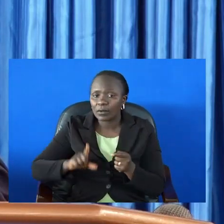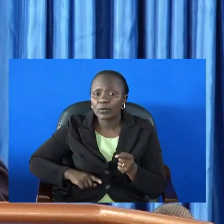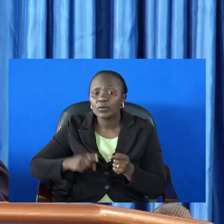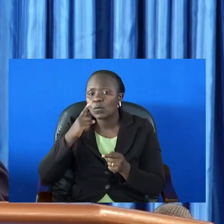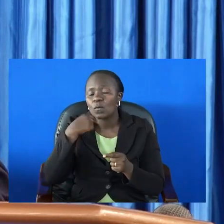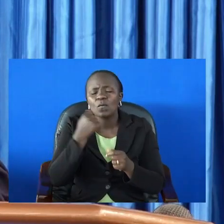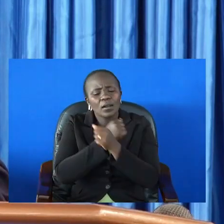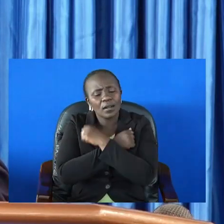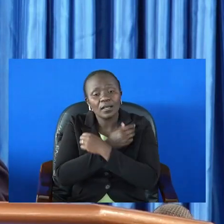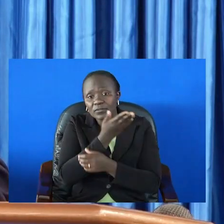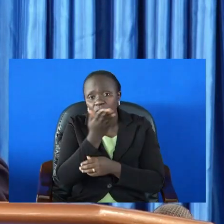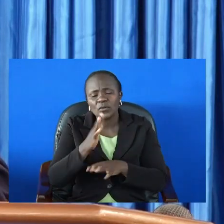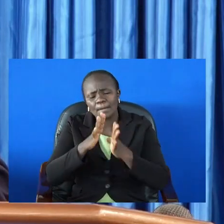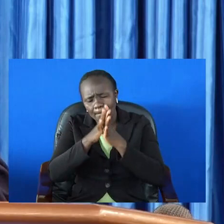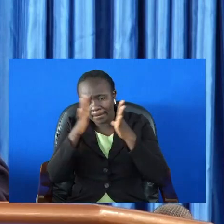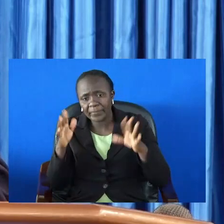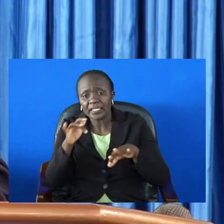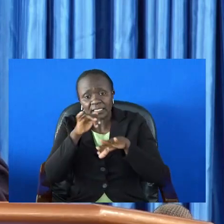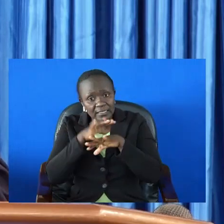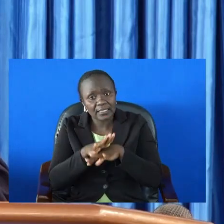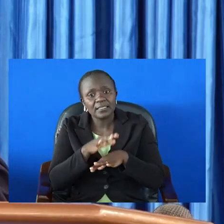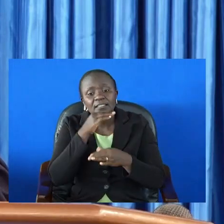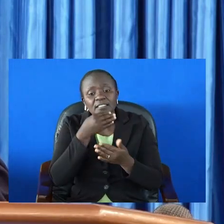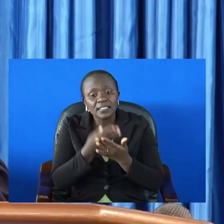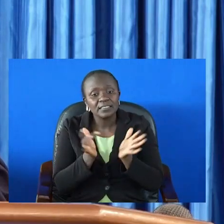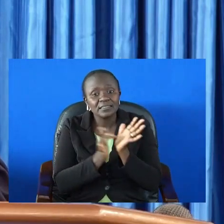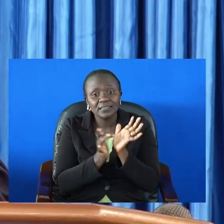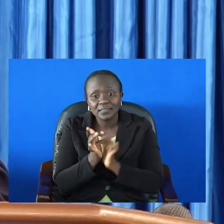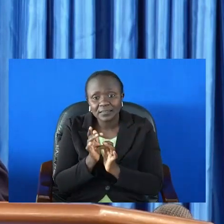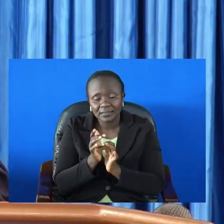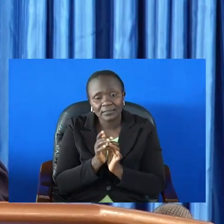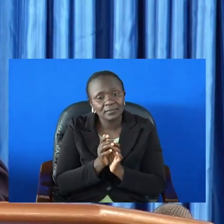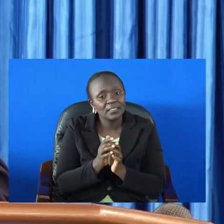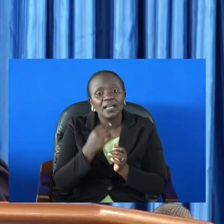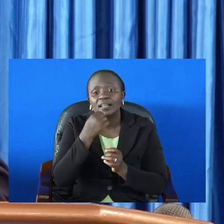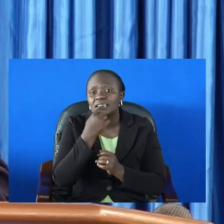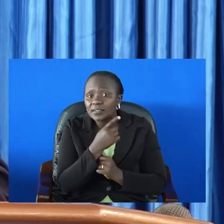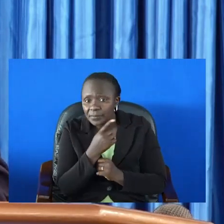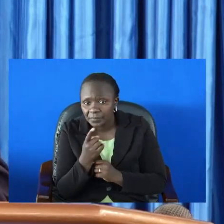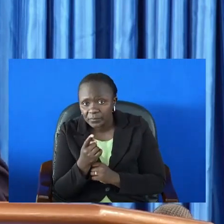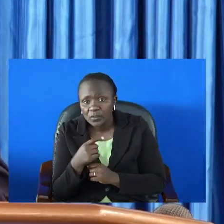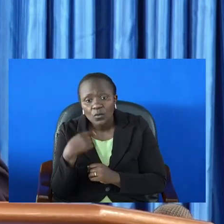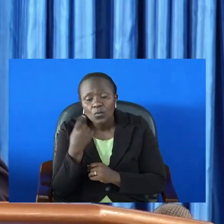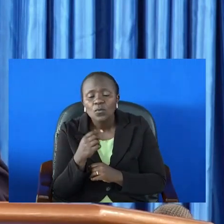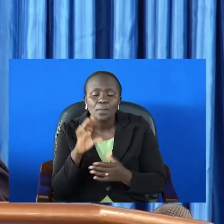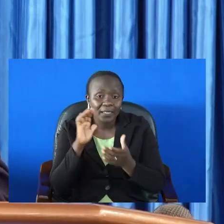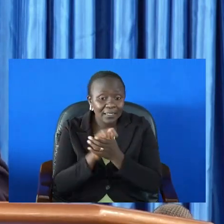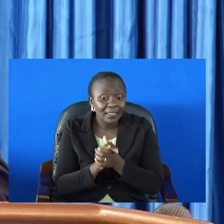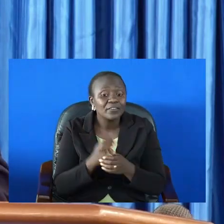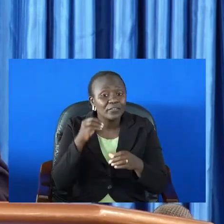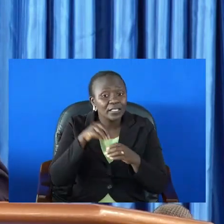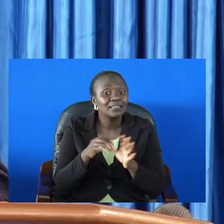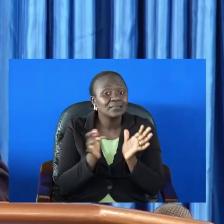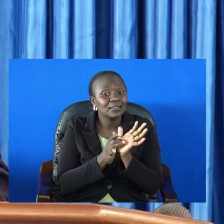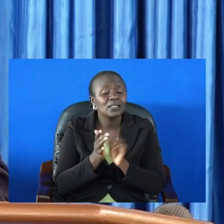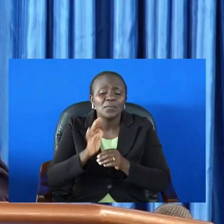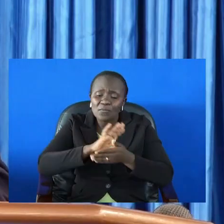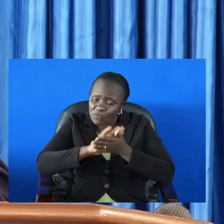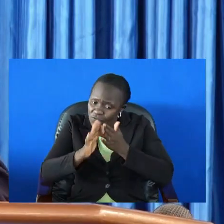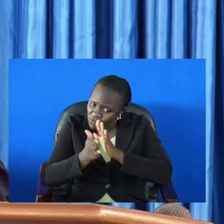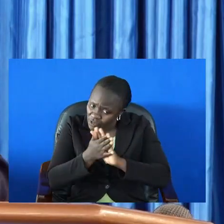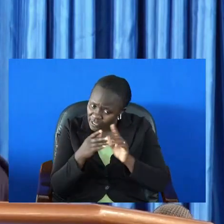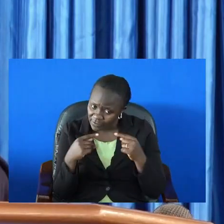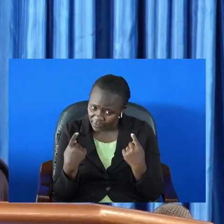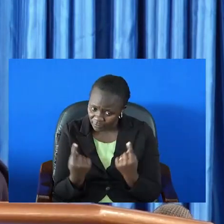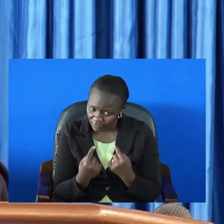you so much and send his only begotten son Jesus and say, whoever believes in him will be forgiven.